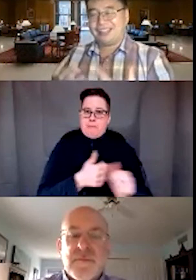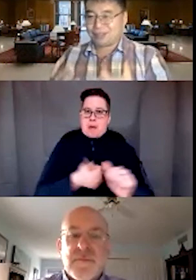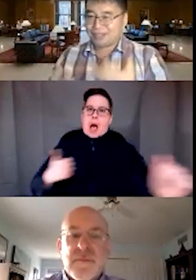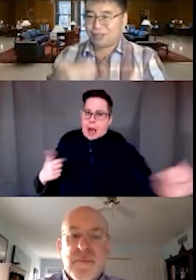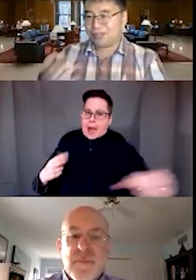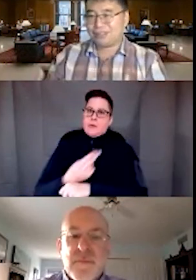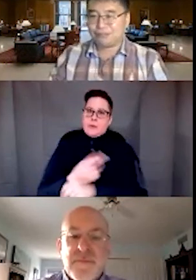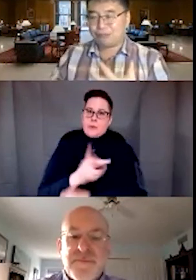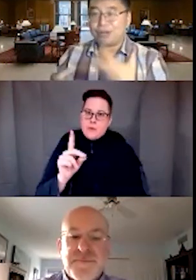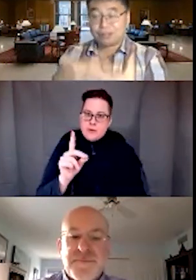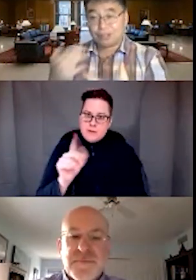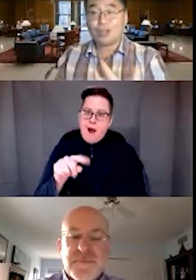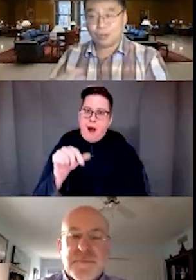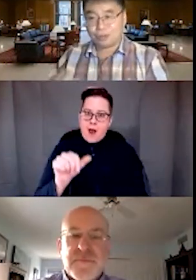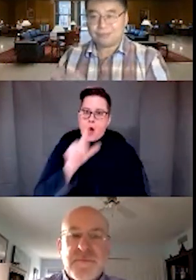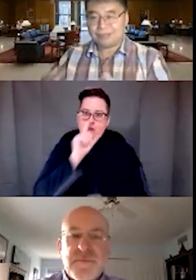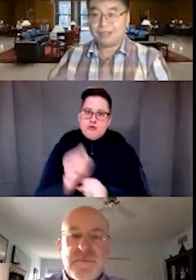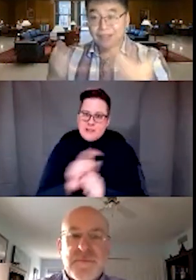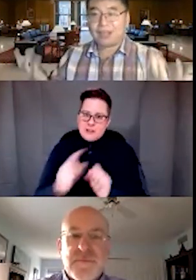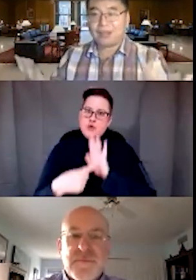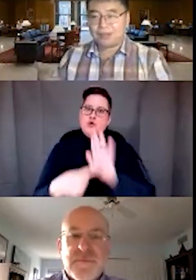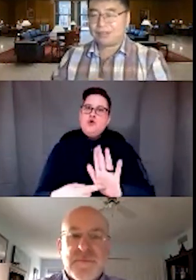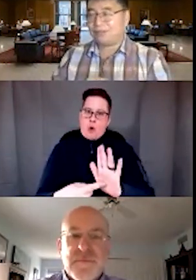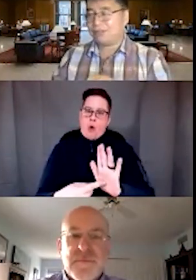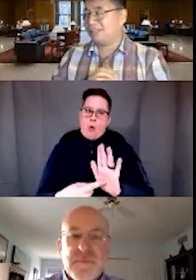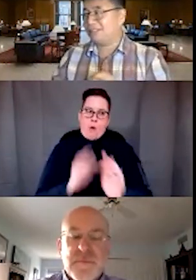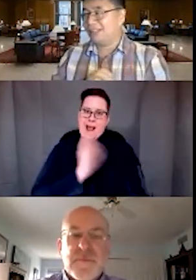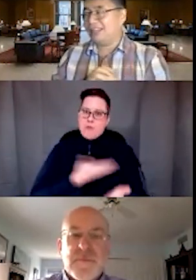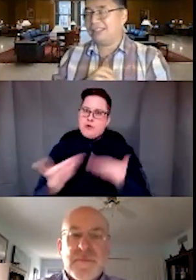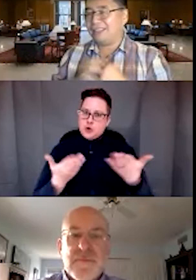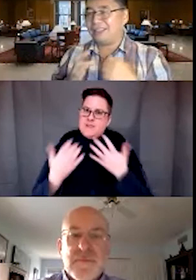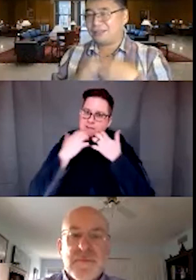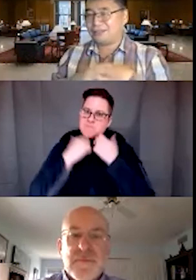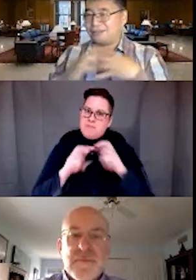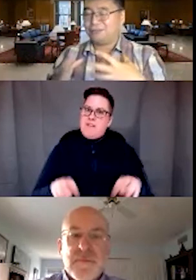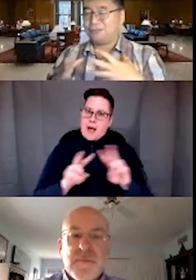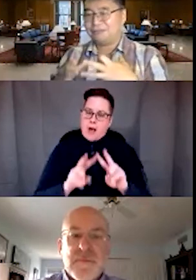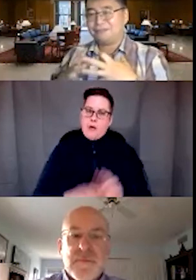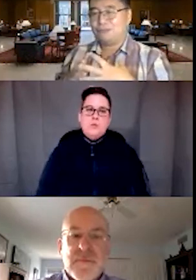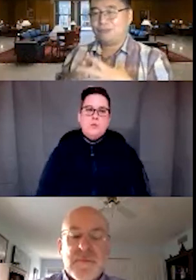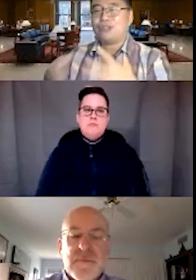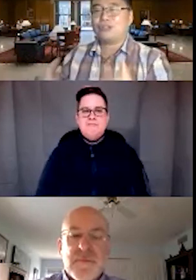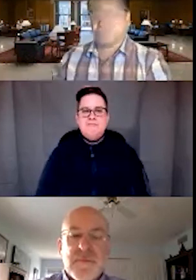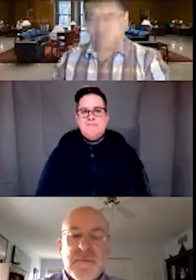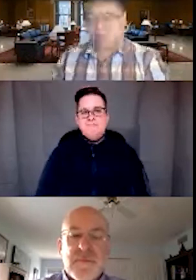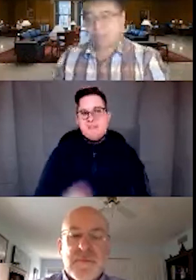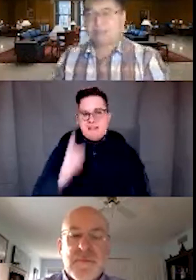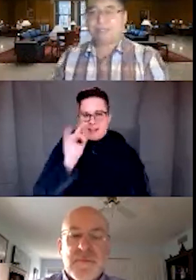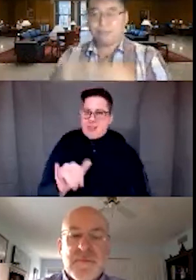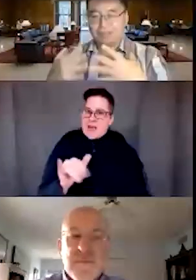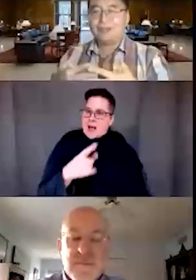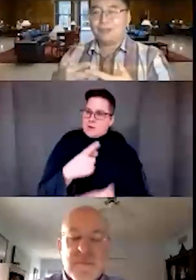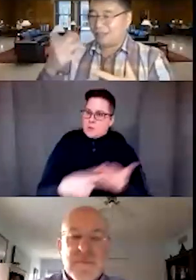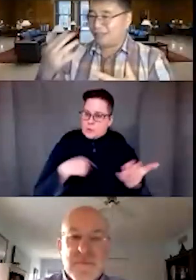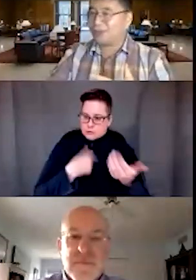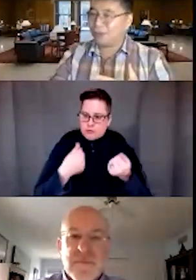data to kind of rigorously show the value of our services. And I think that's what we're trying to address, right? That